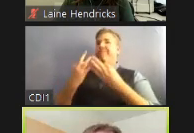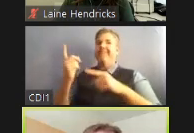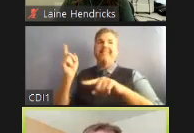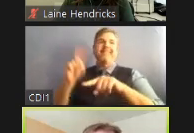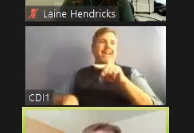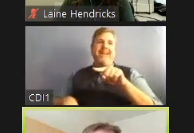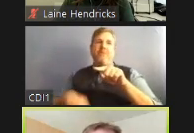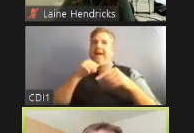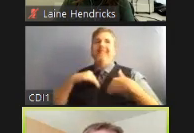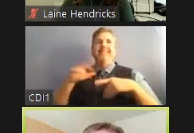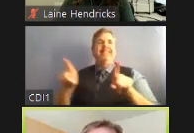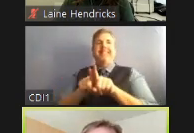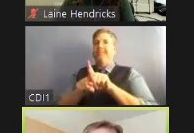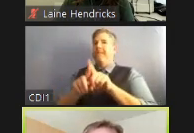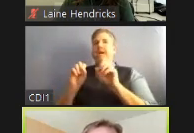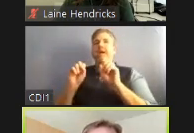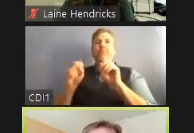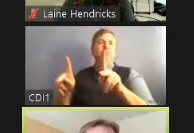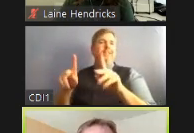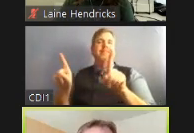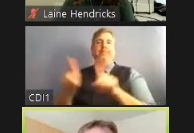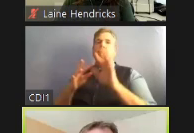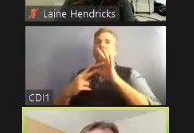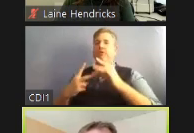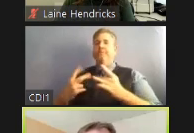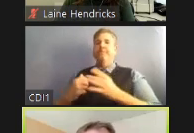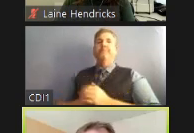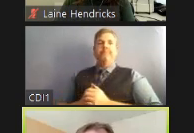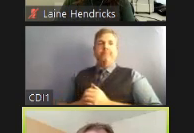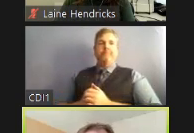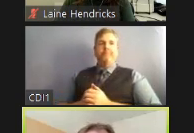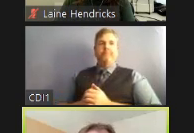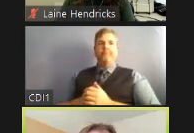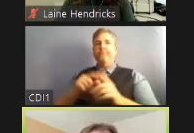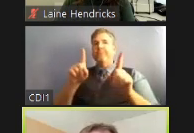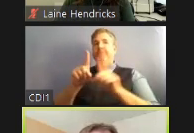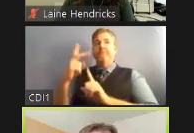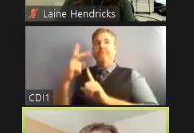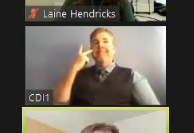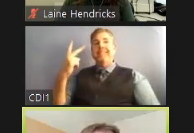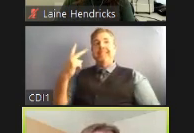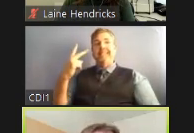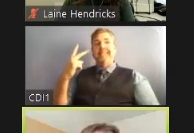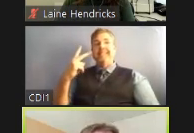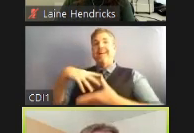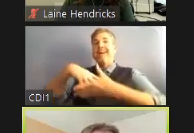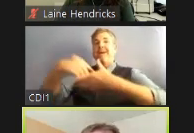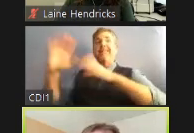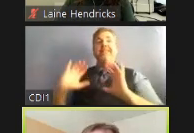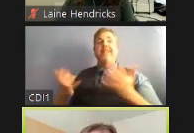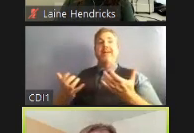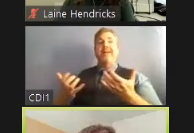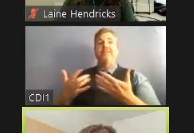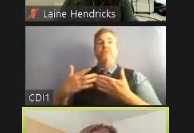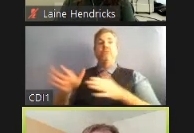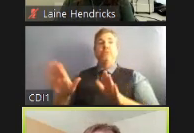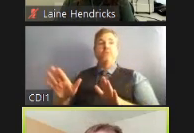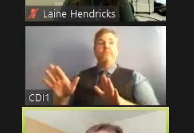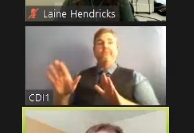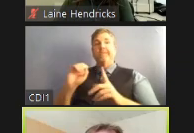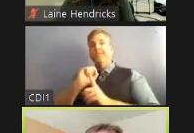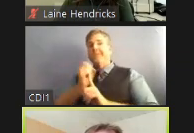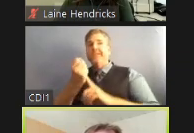option. We also see that there are unstructured out-of-classroom arrangements that are being made in learning hubs or